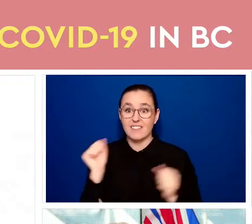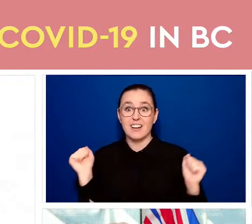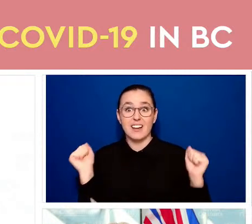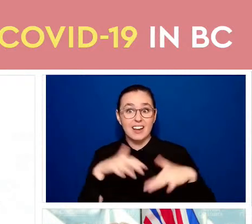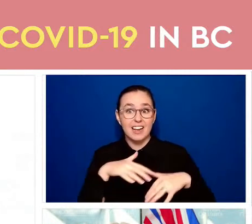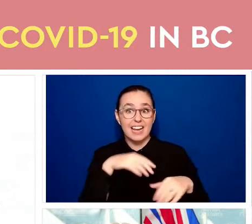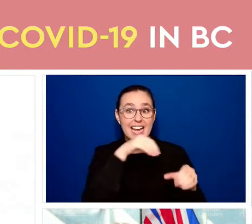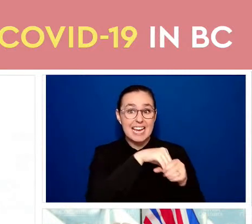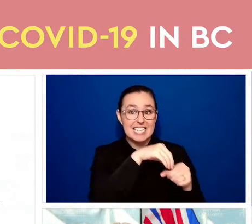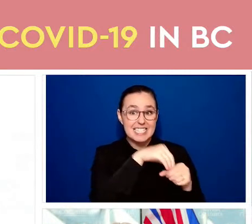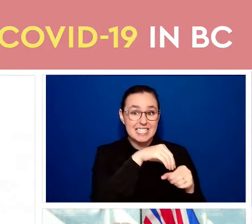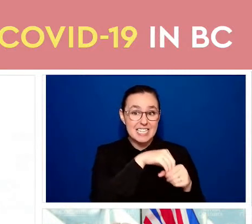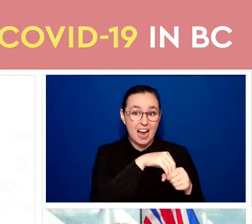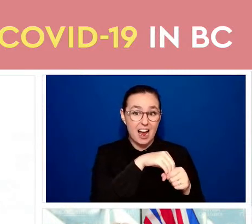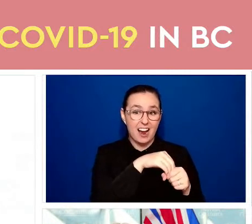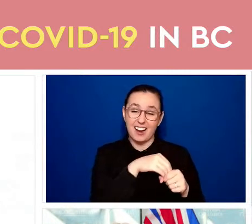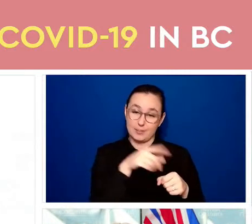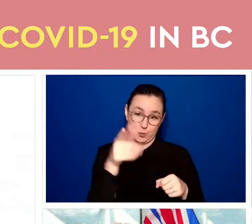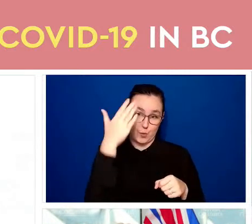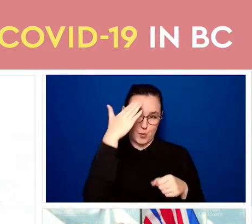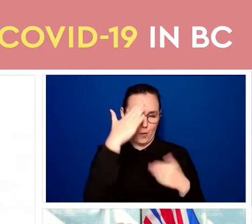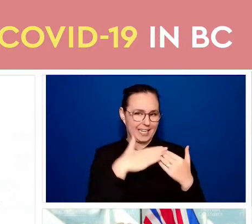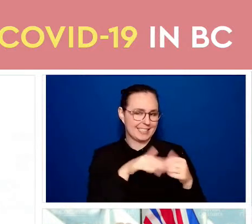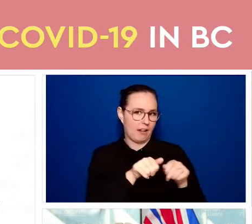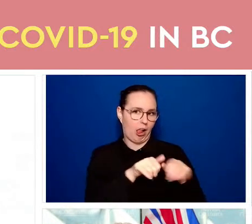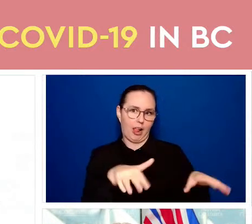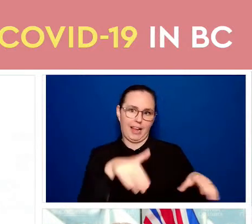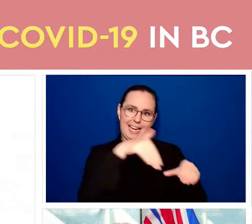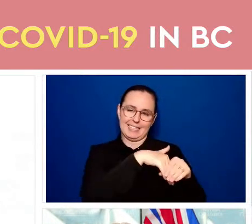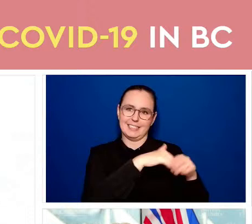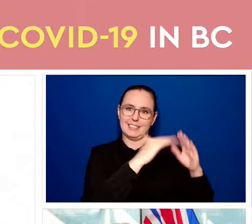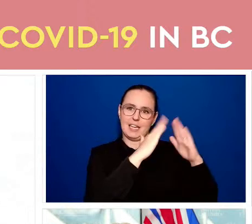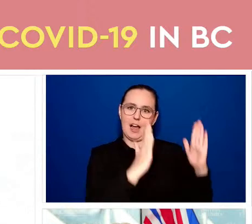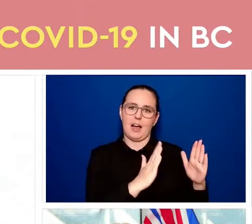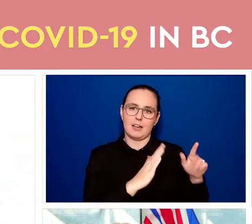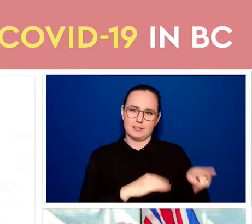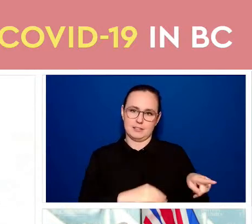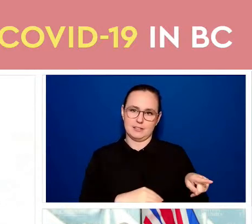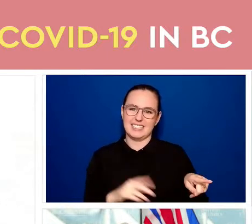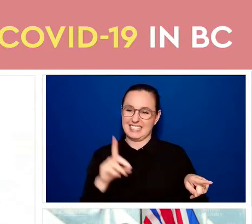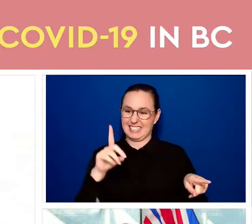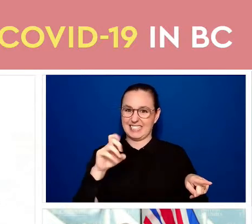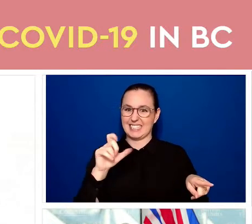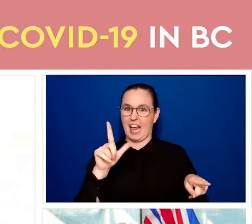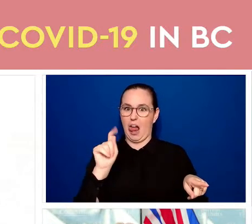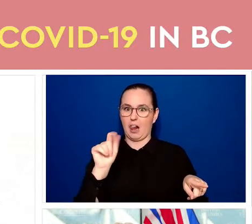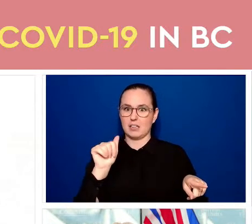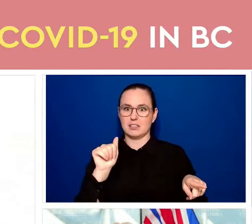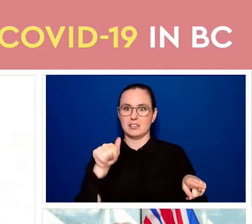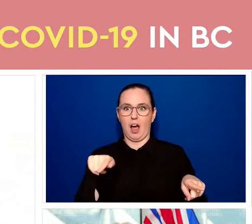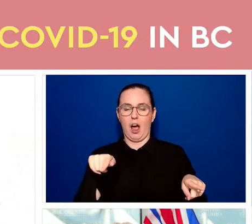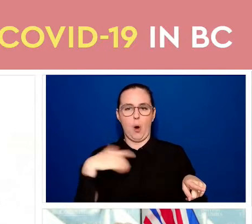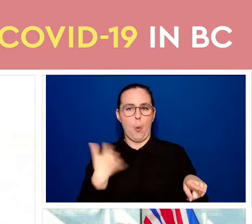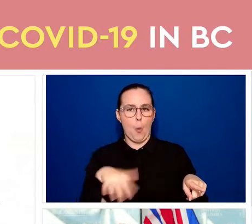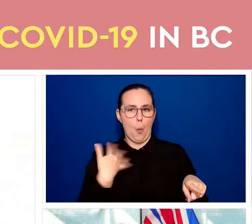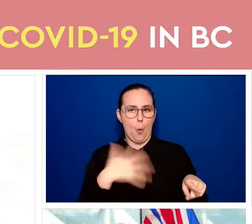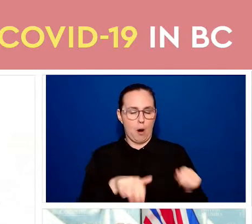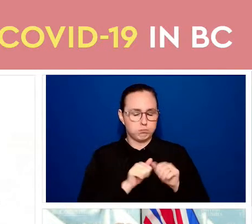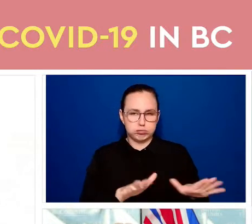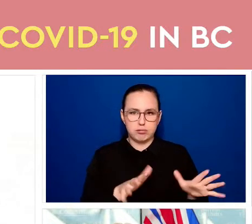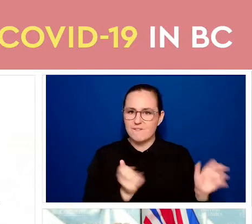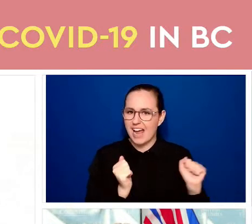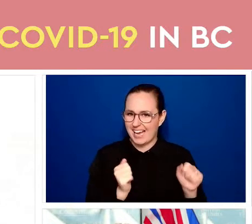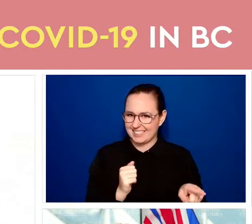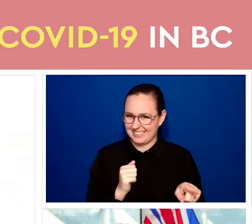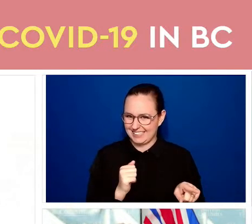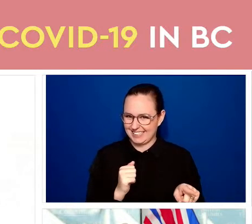happen very quickly and rapidly with the Delta virus that we're seeing transmitted right now, we can mitigate